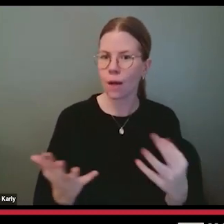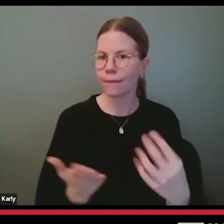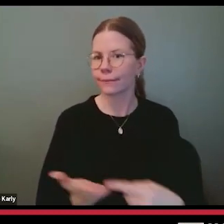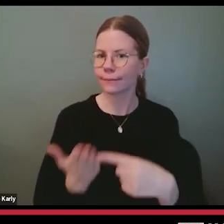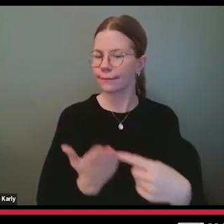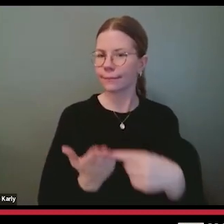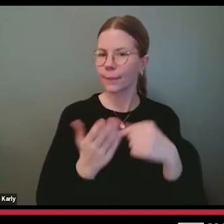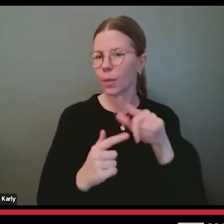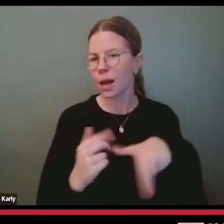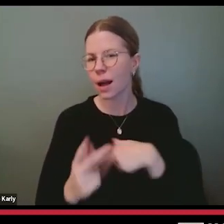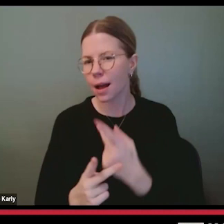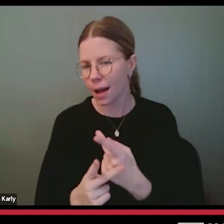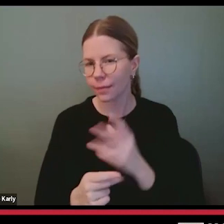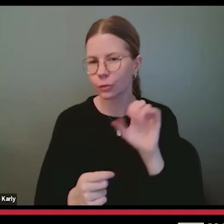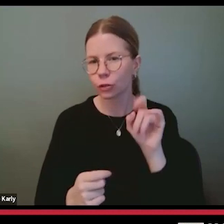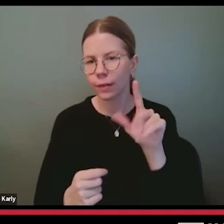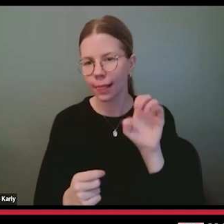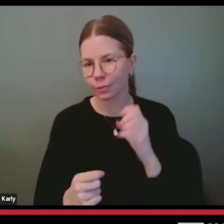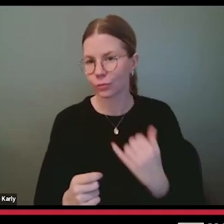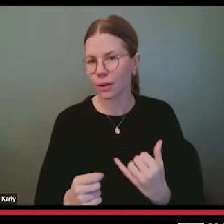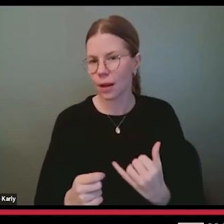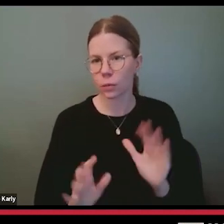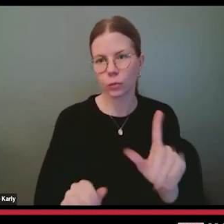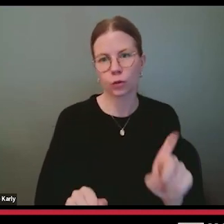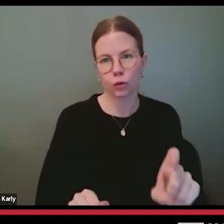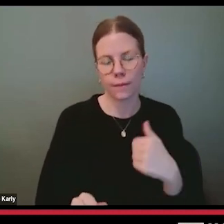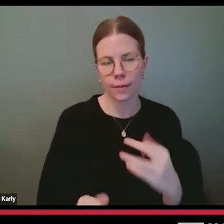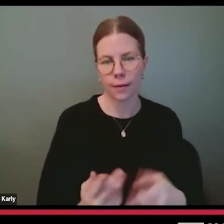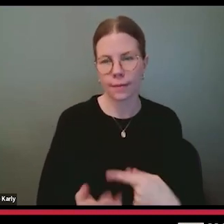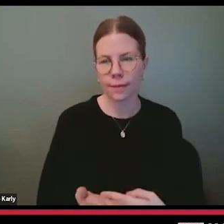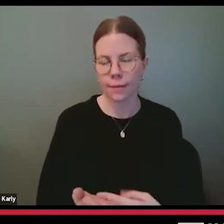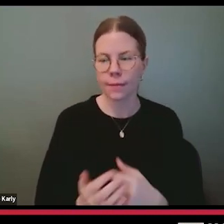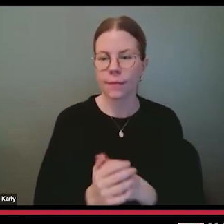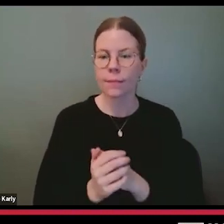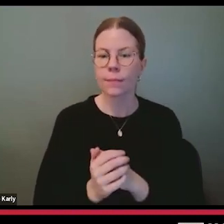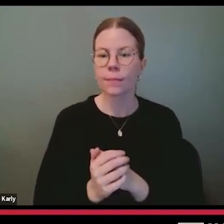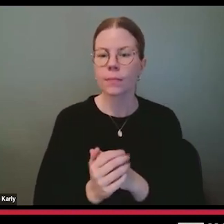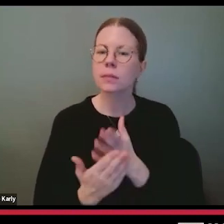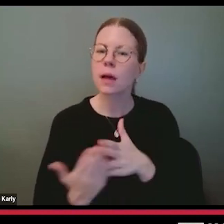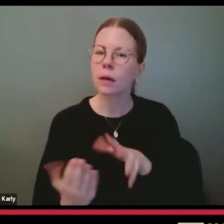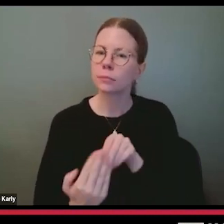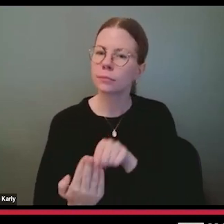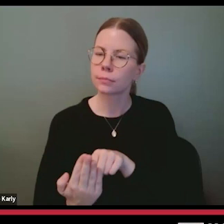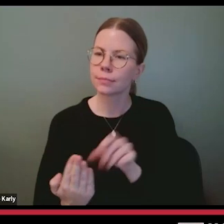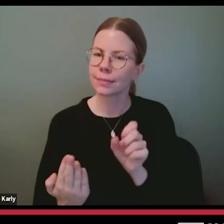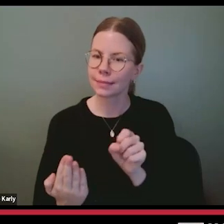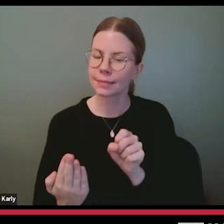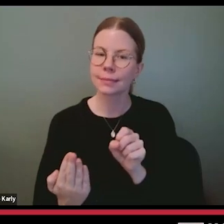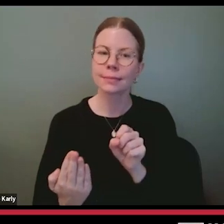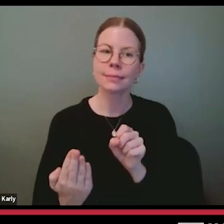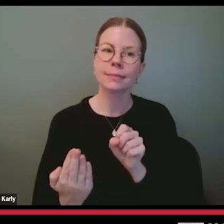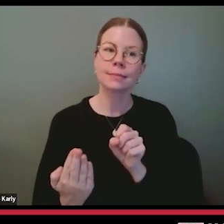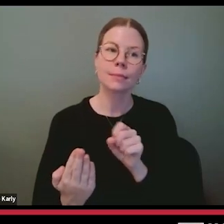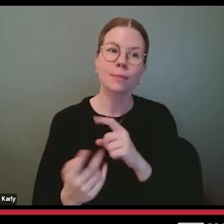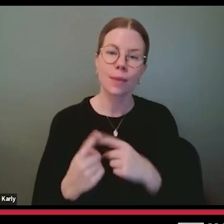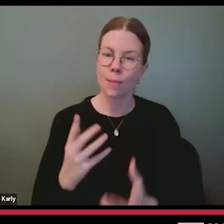places, and appropriately so. There is a little bit of that in the document, but what the document points